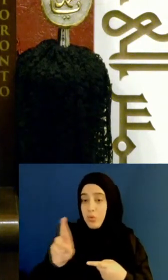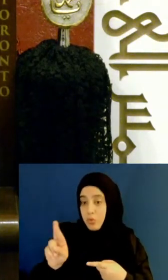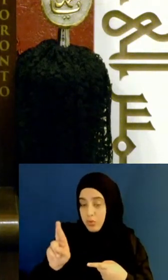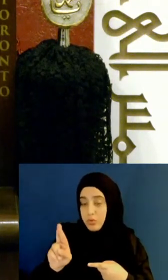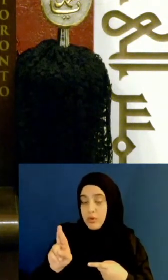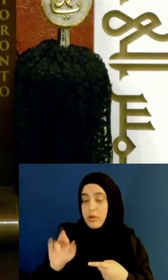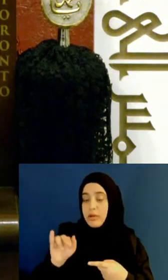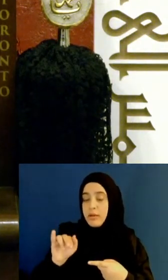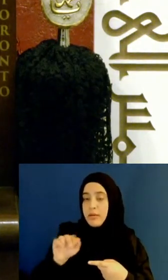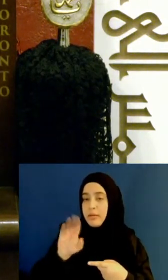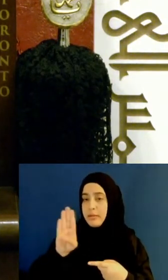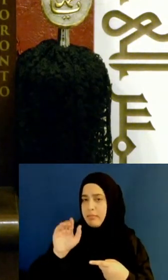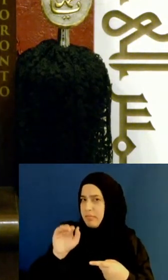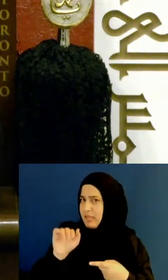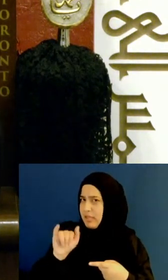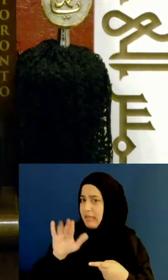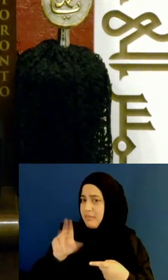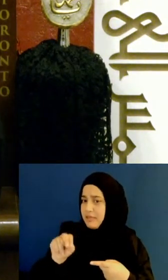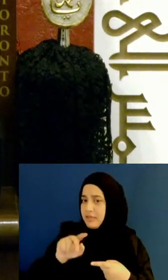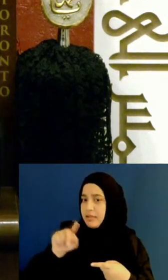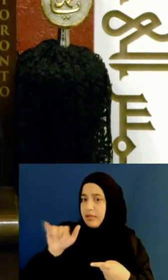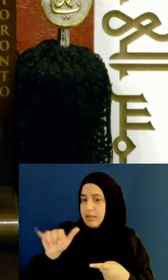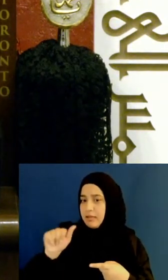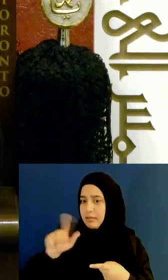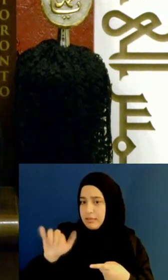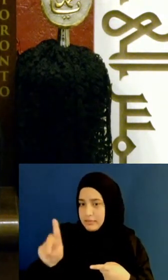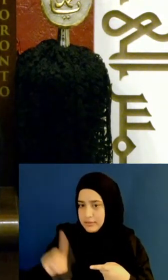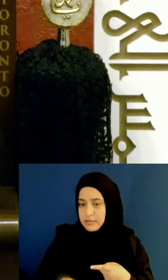this. Hur